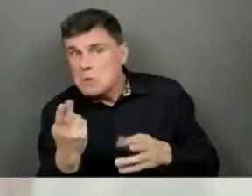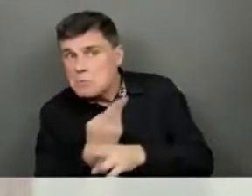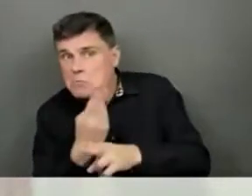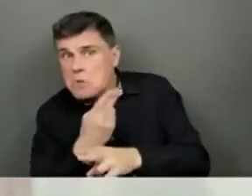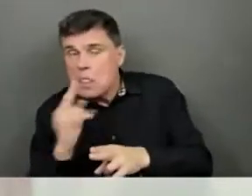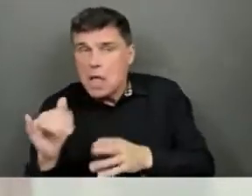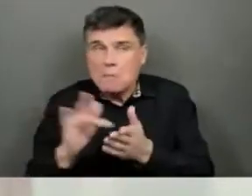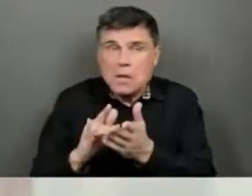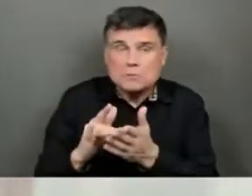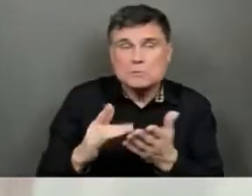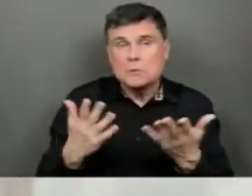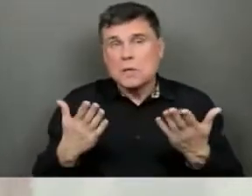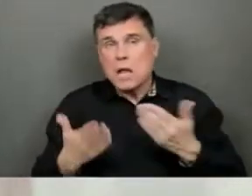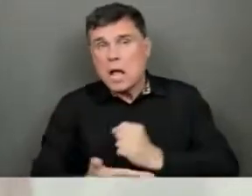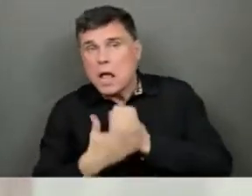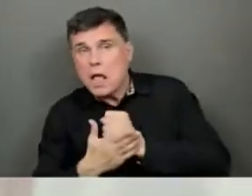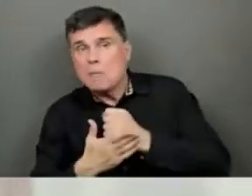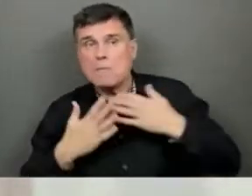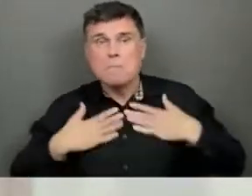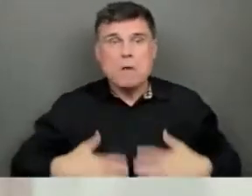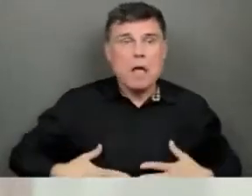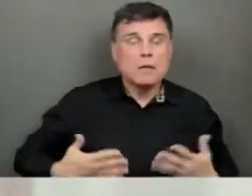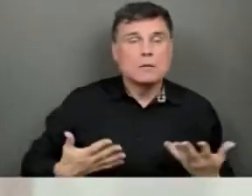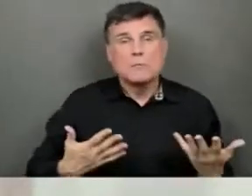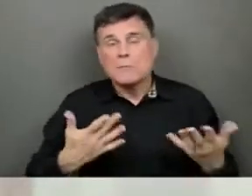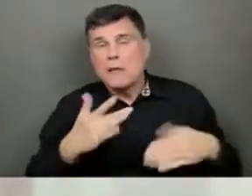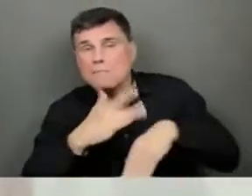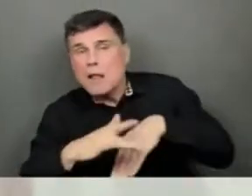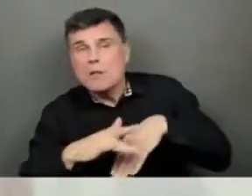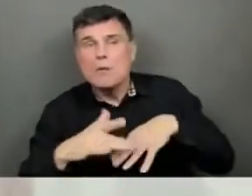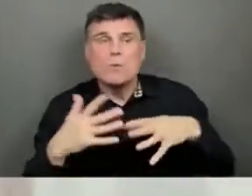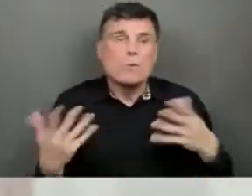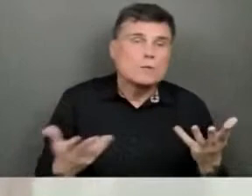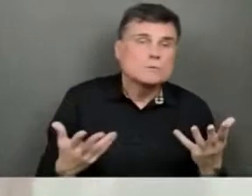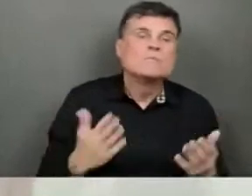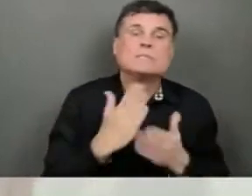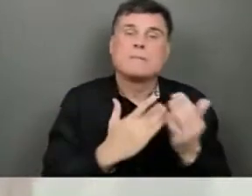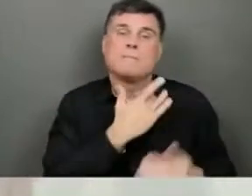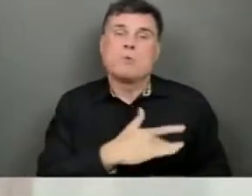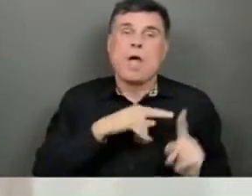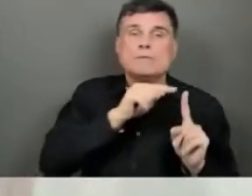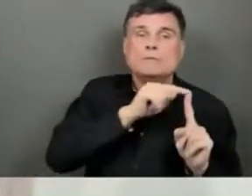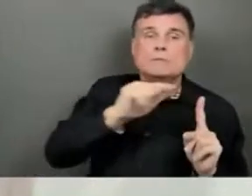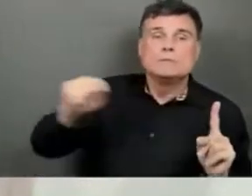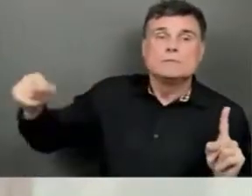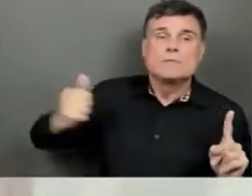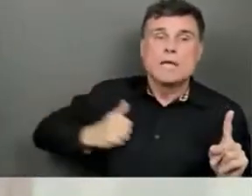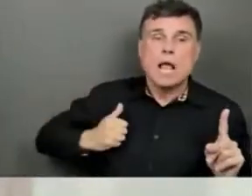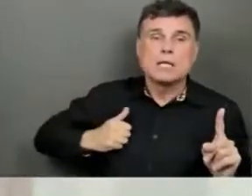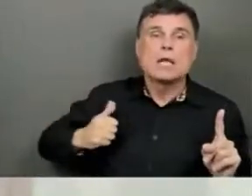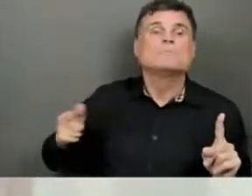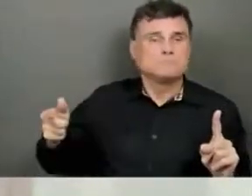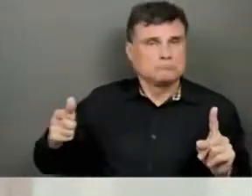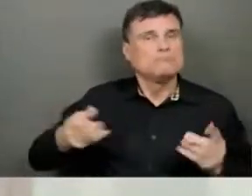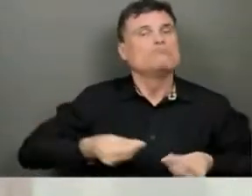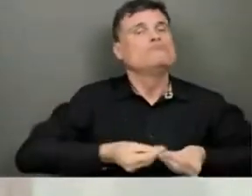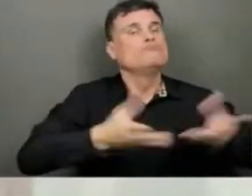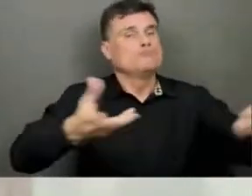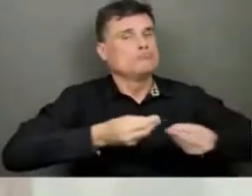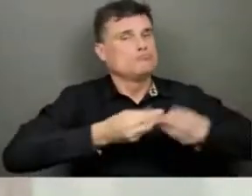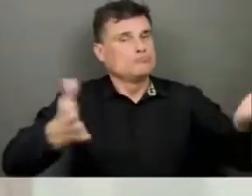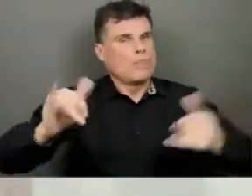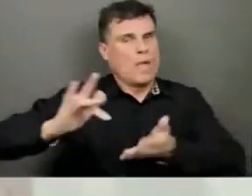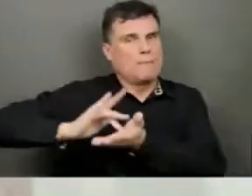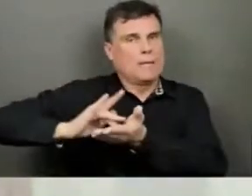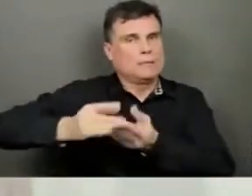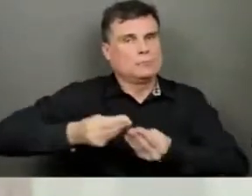we expand the availability. And I know in some provinces they've made it available for people 50 and above. I think